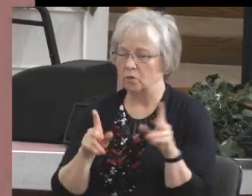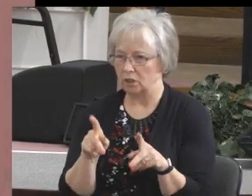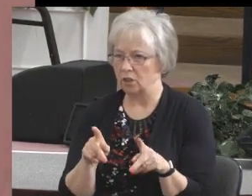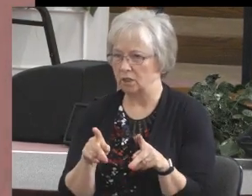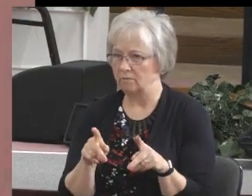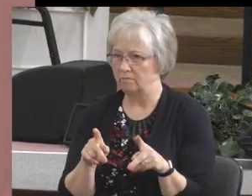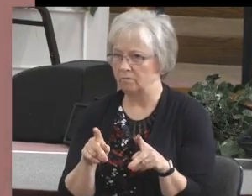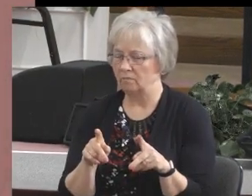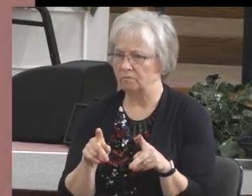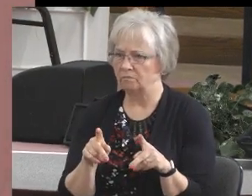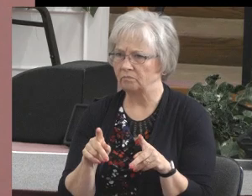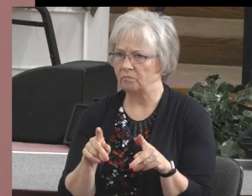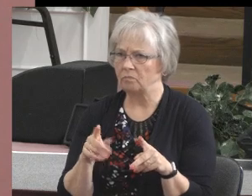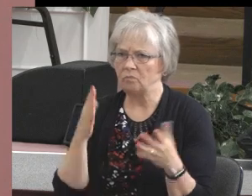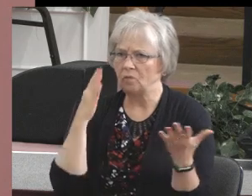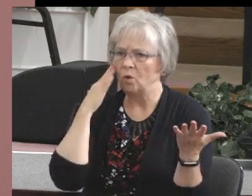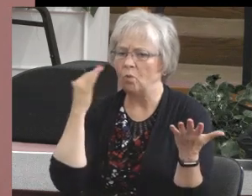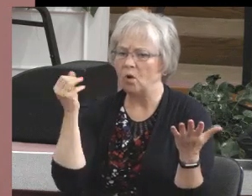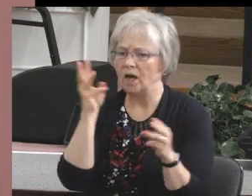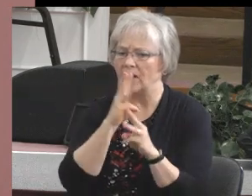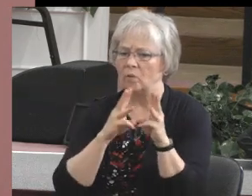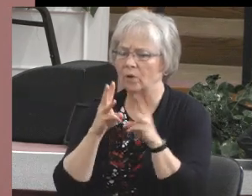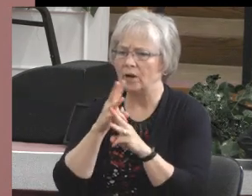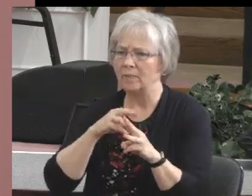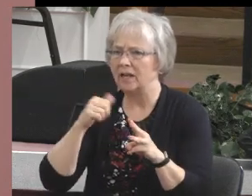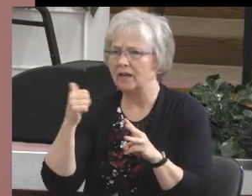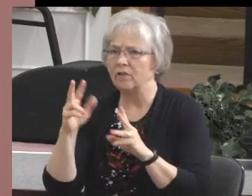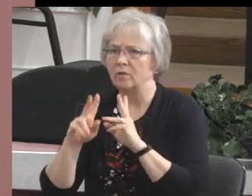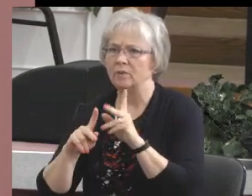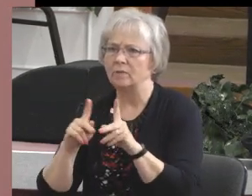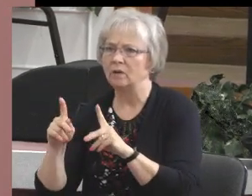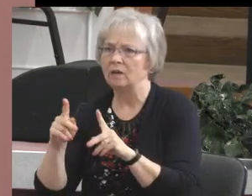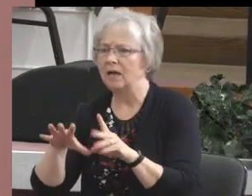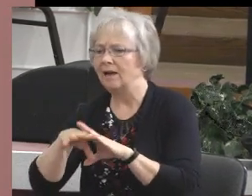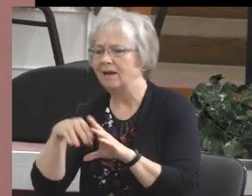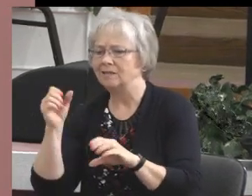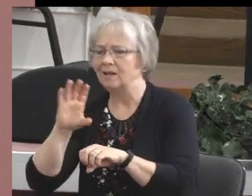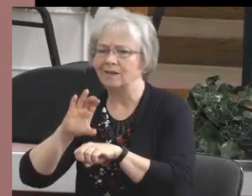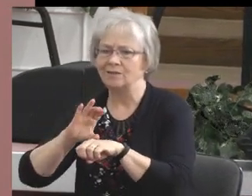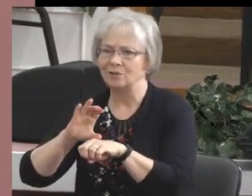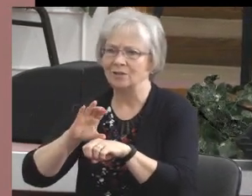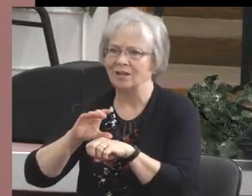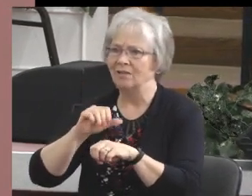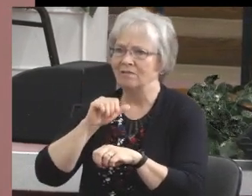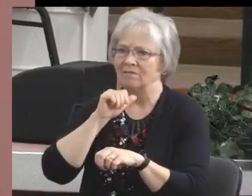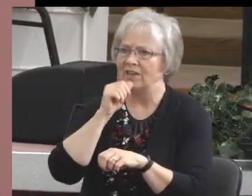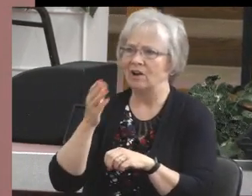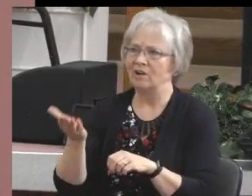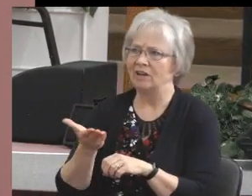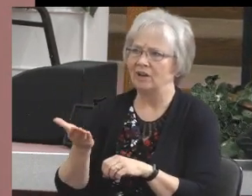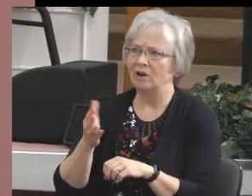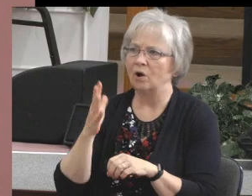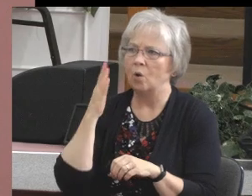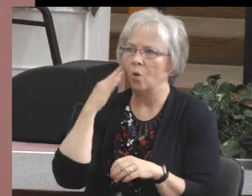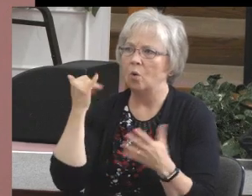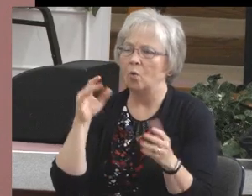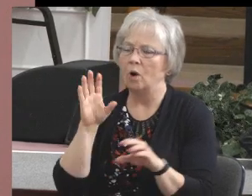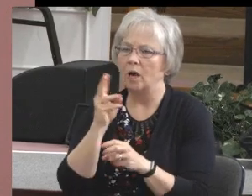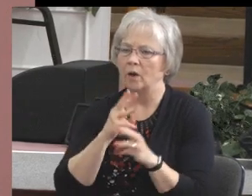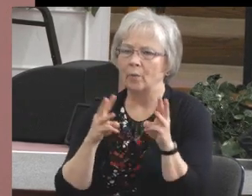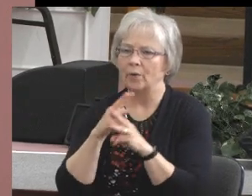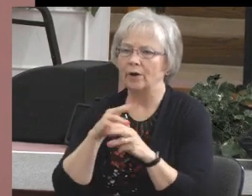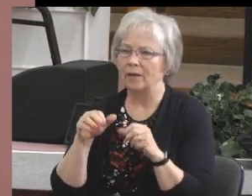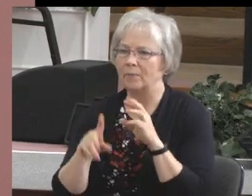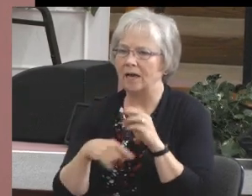as a Christian is, why do we worry about all those people outside of the church right now? They're not here, so why do we worry about them? Why